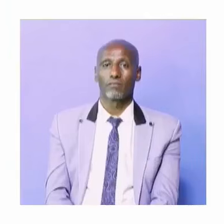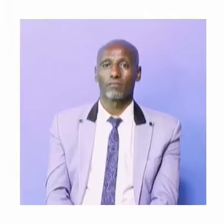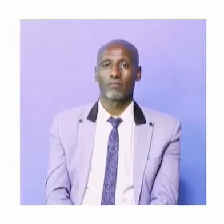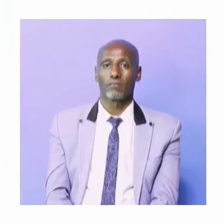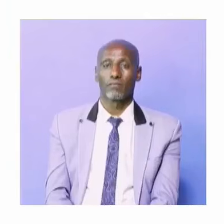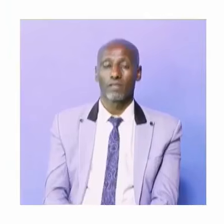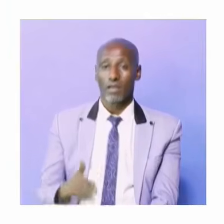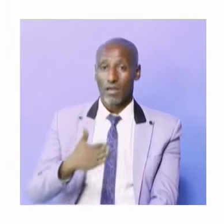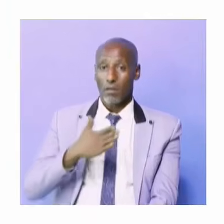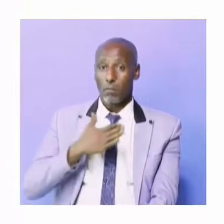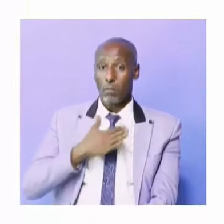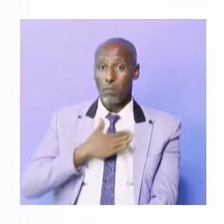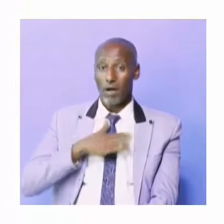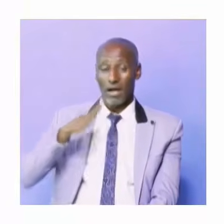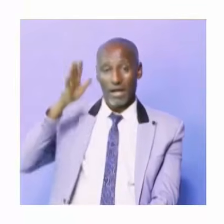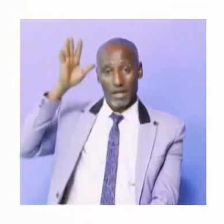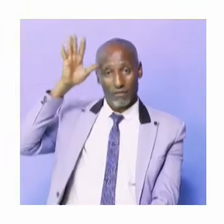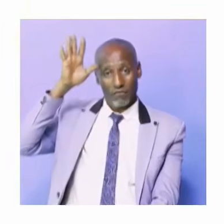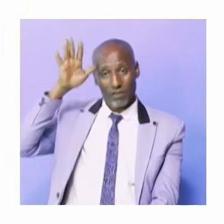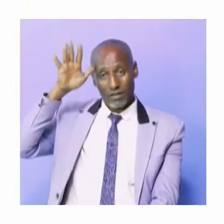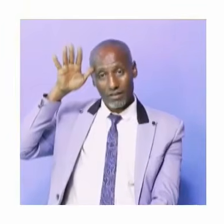My father